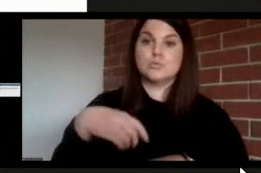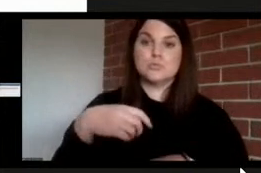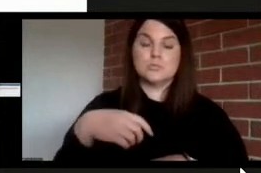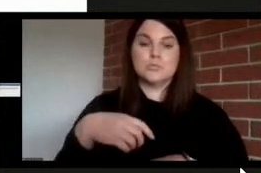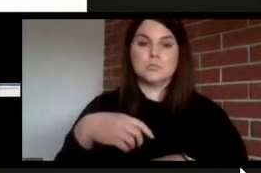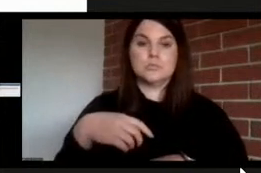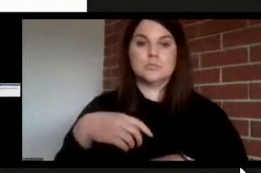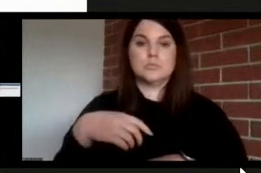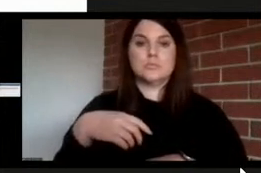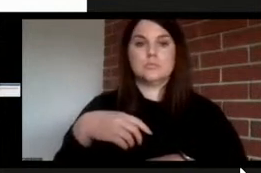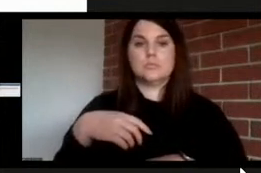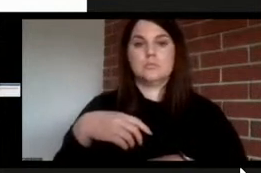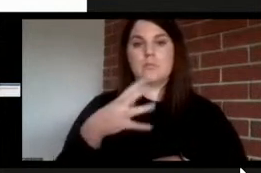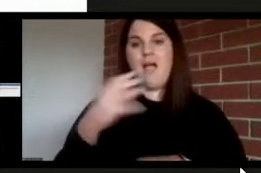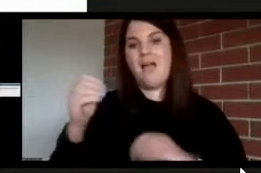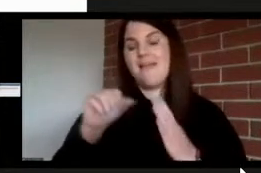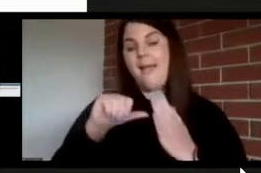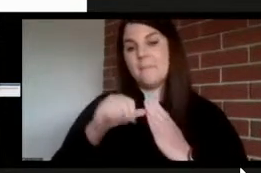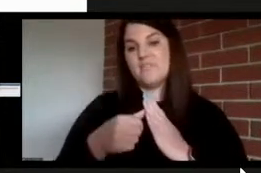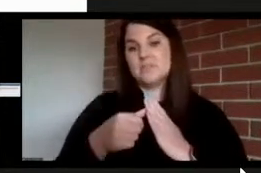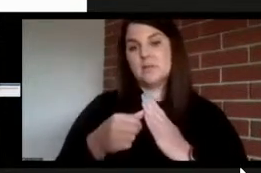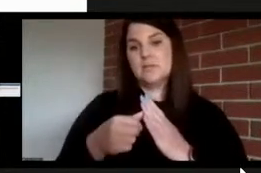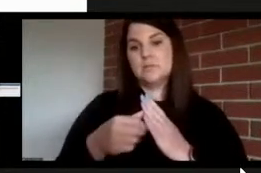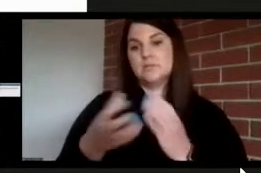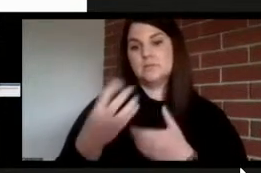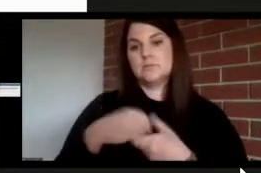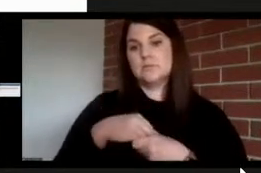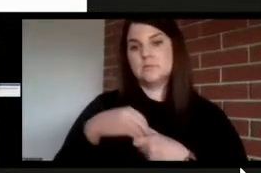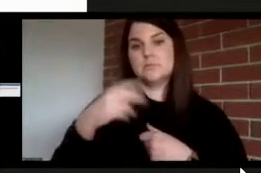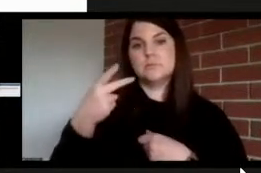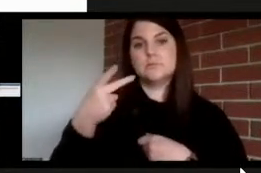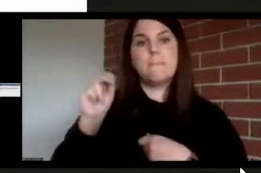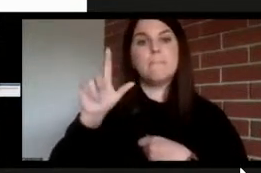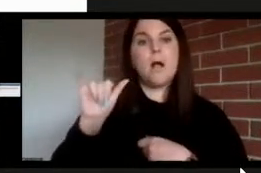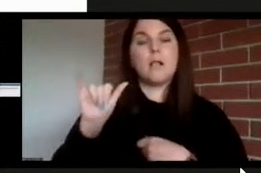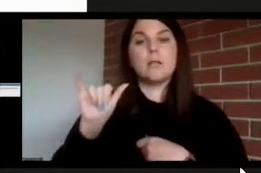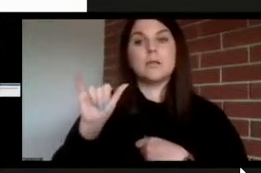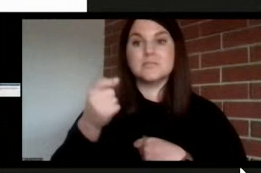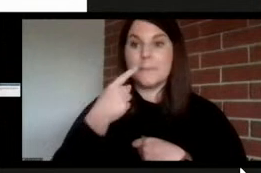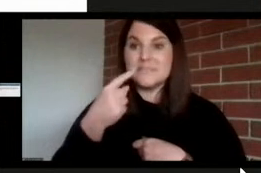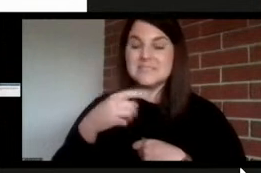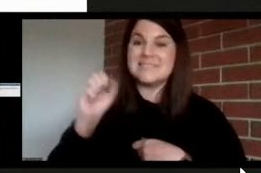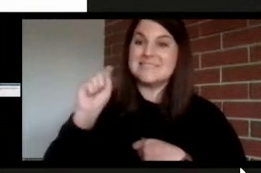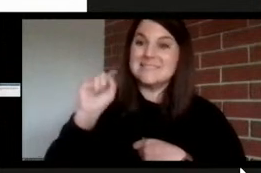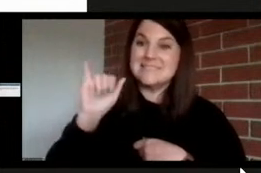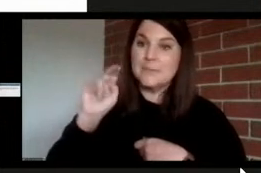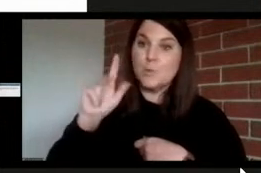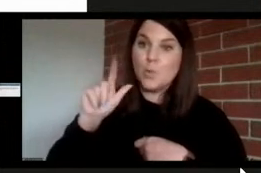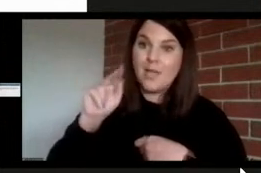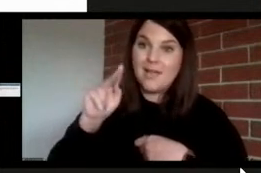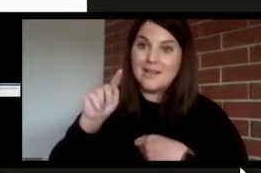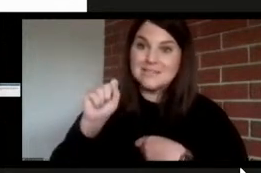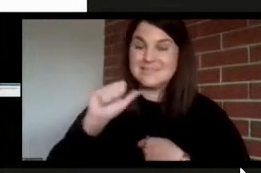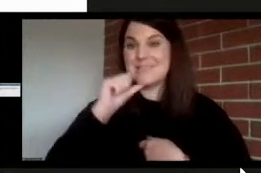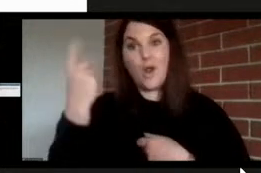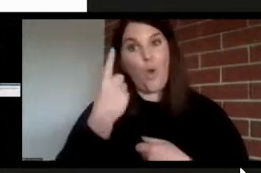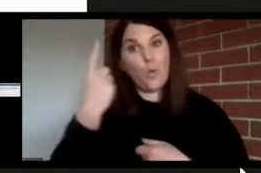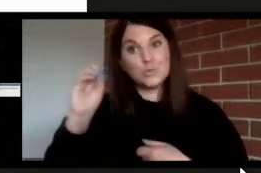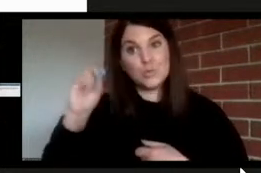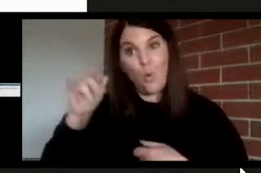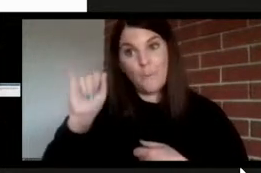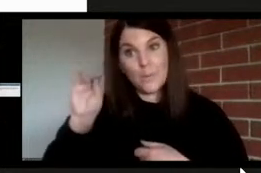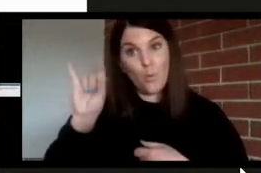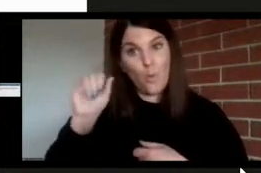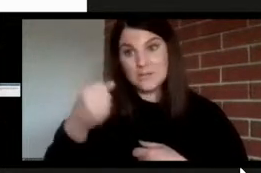here emphasizing including polysubstance abuse, the use of stimulants. Again, it's not always opioids, it's the use of